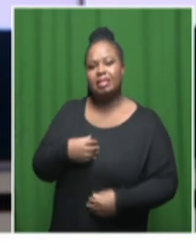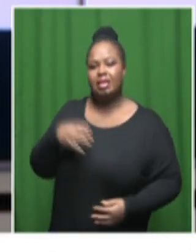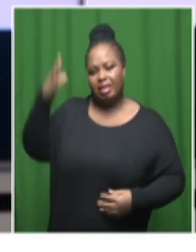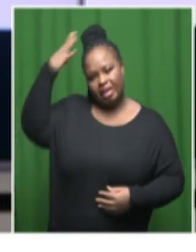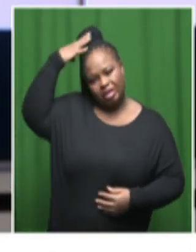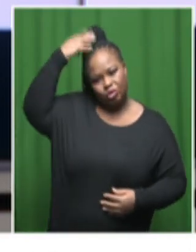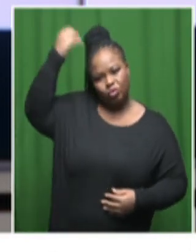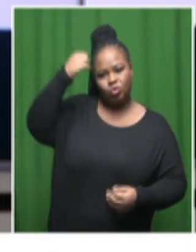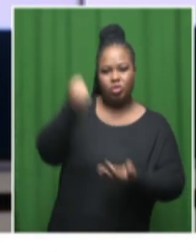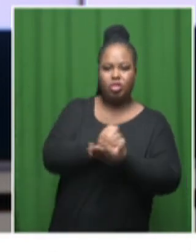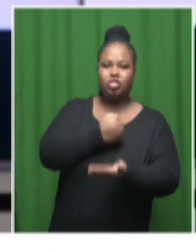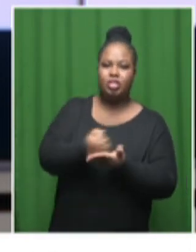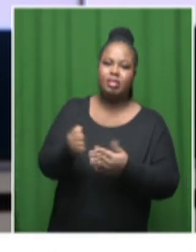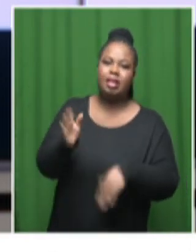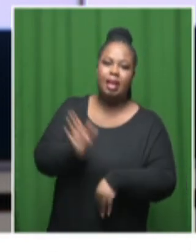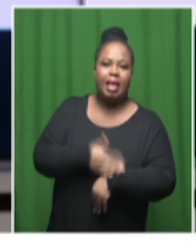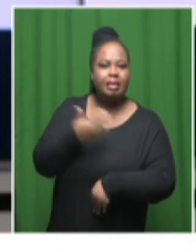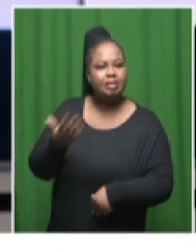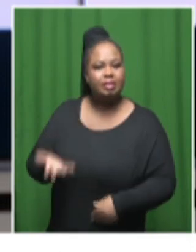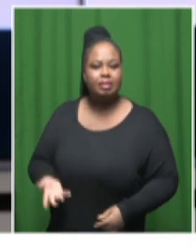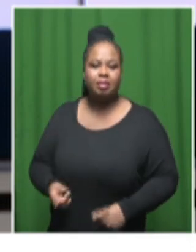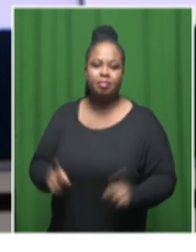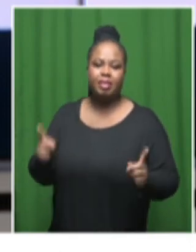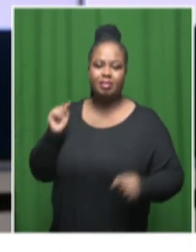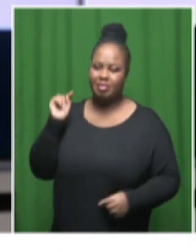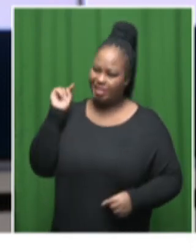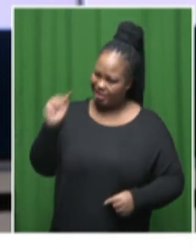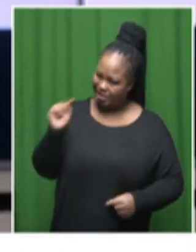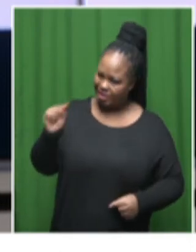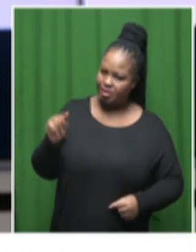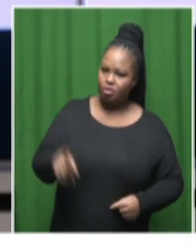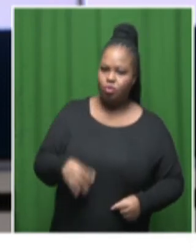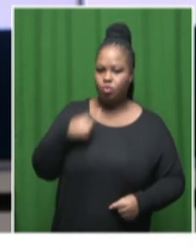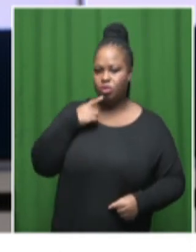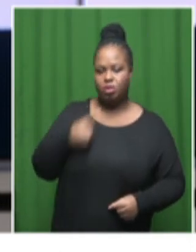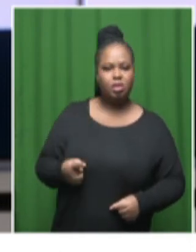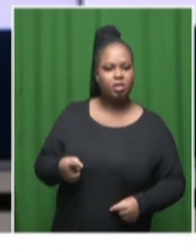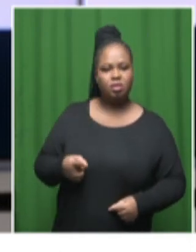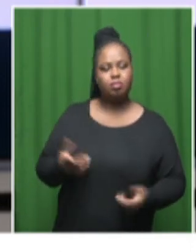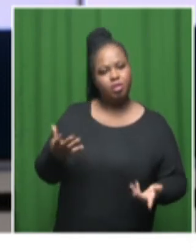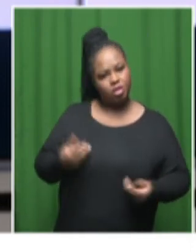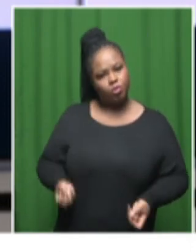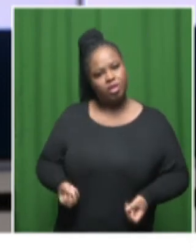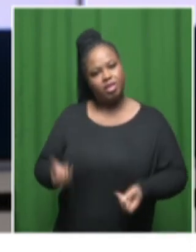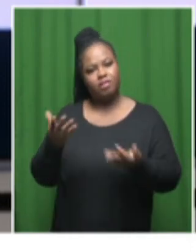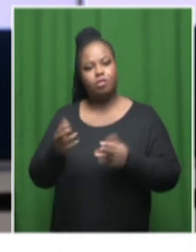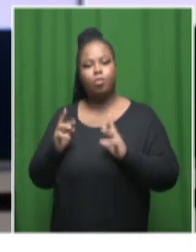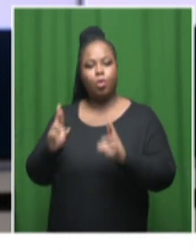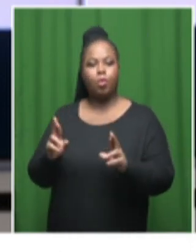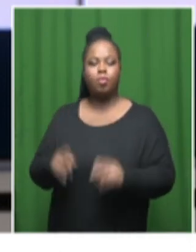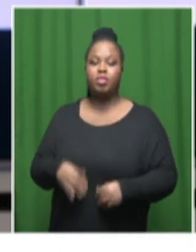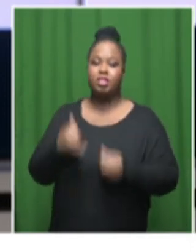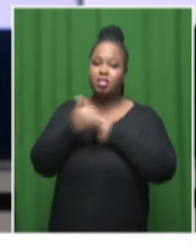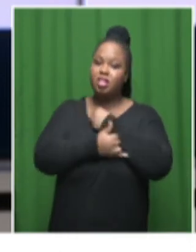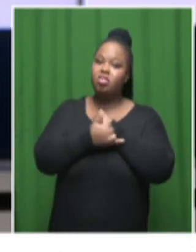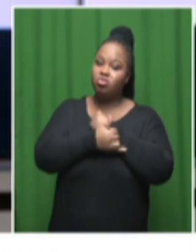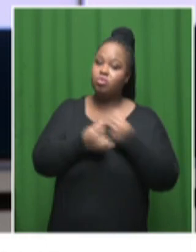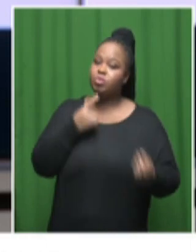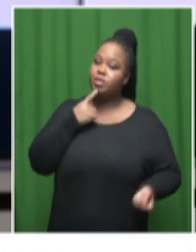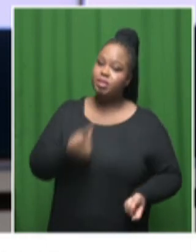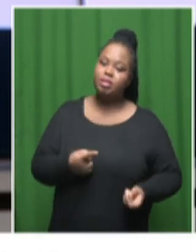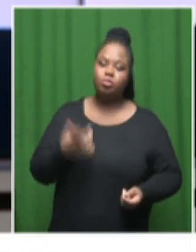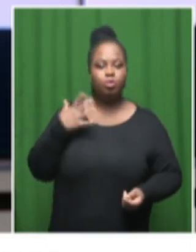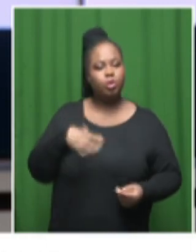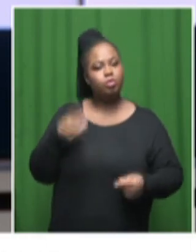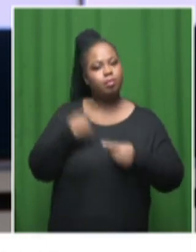come. They registered late. But to me, it's that girl that is saying there's no hope. We're giving them hope. And those countries that say, you know, we want to